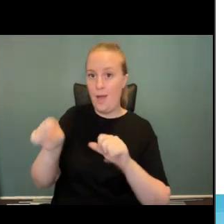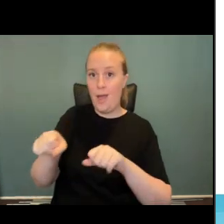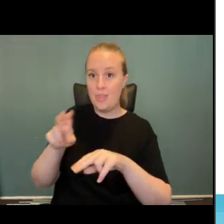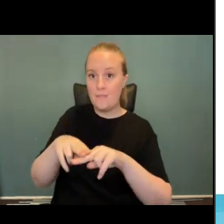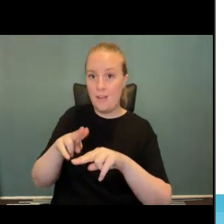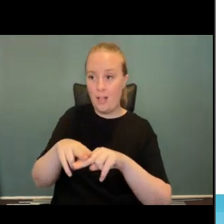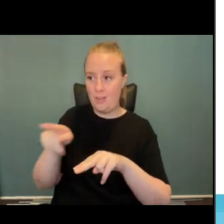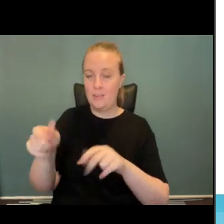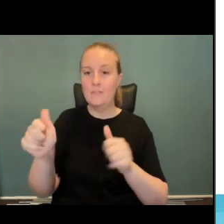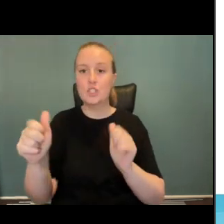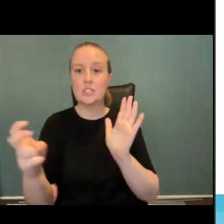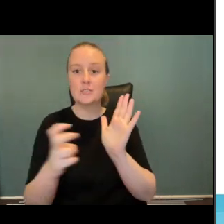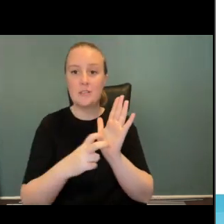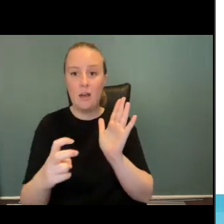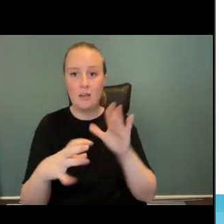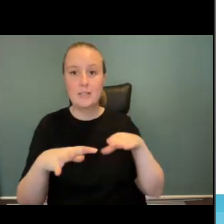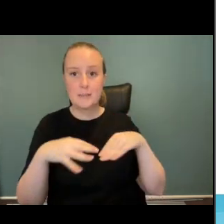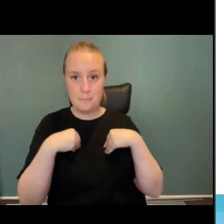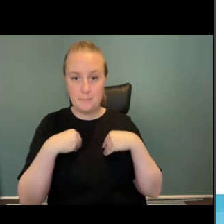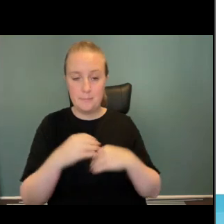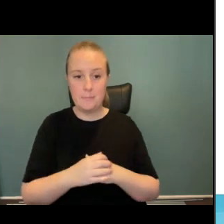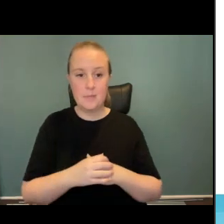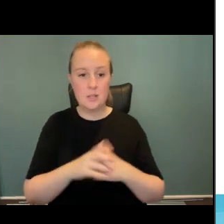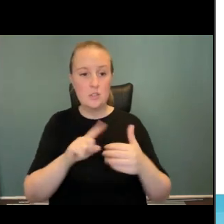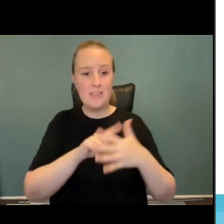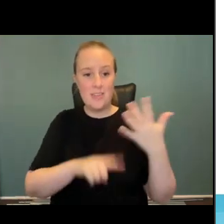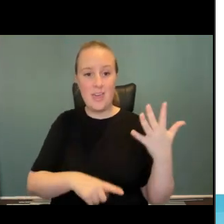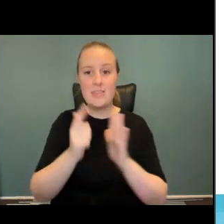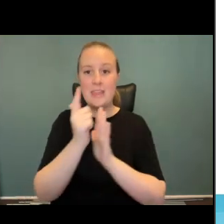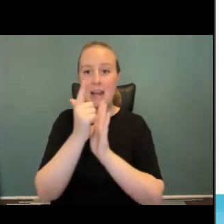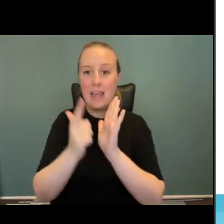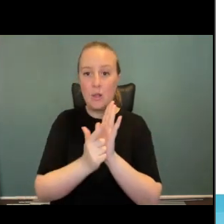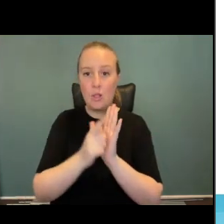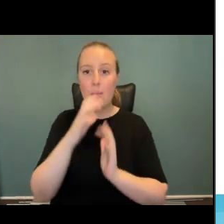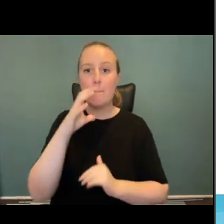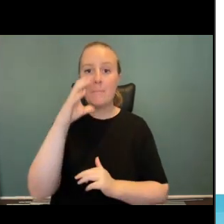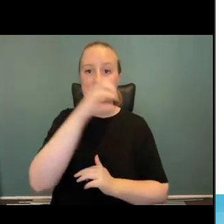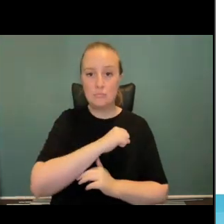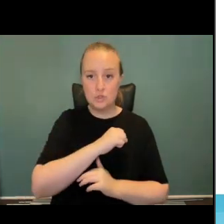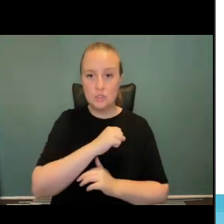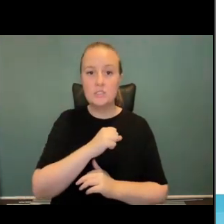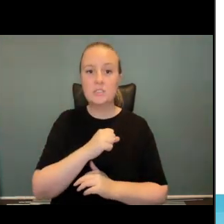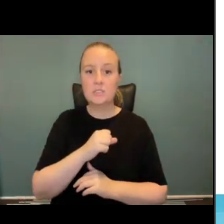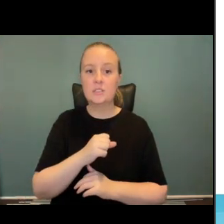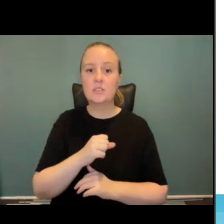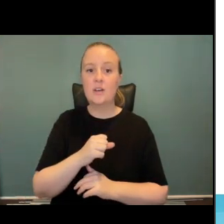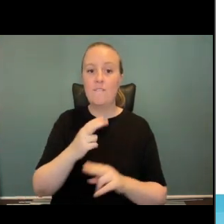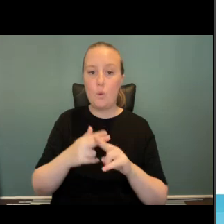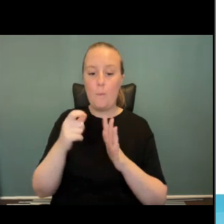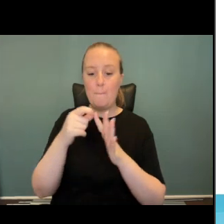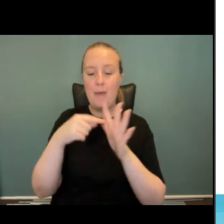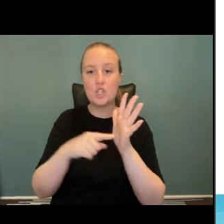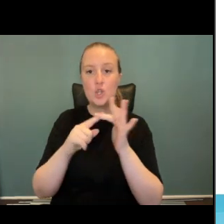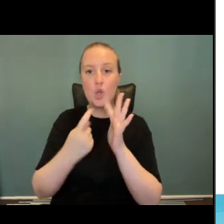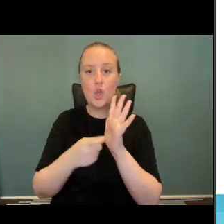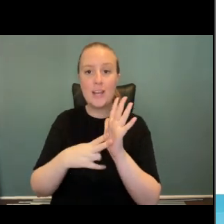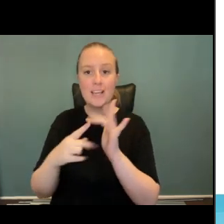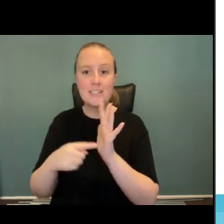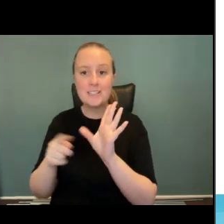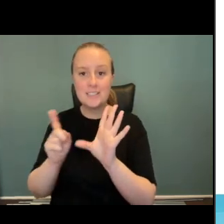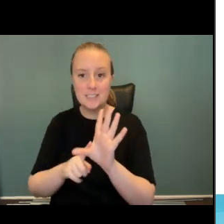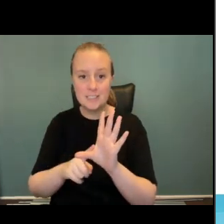So they are our legal presumptions of paternity. Okay, so when we